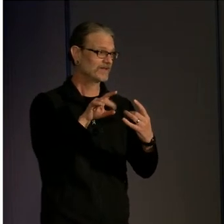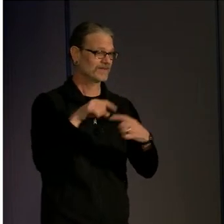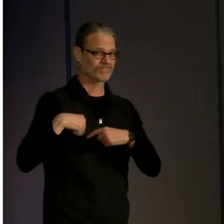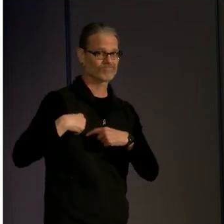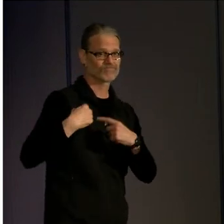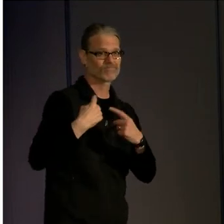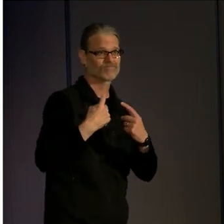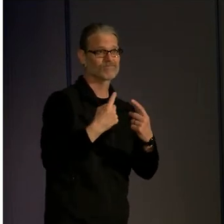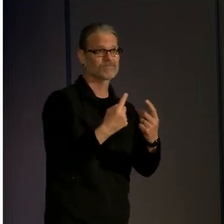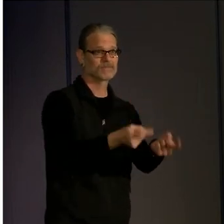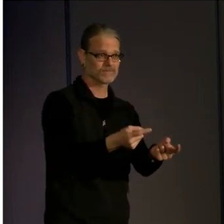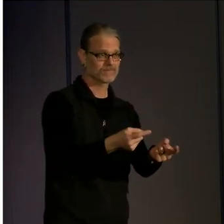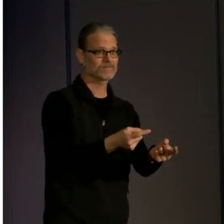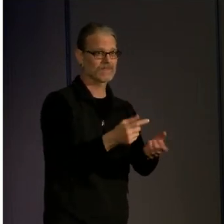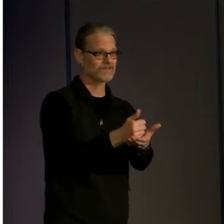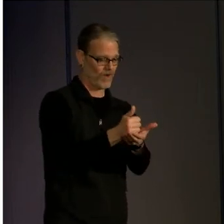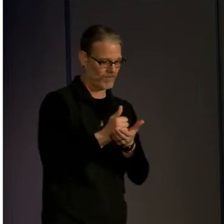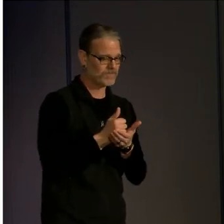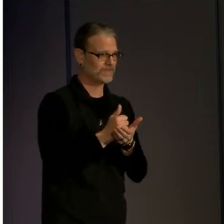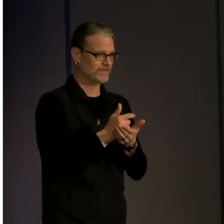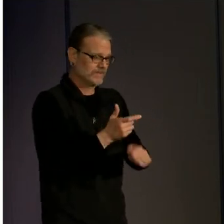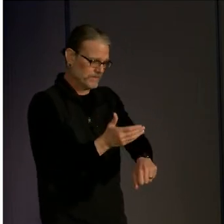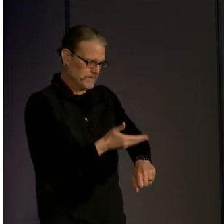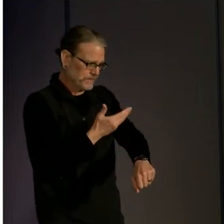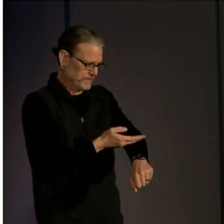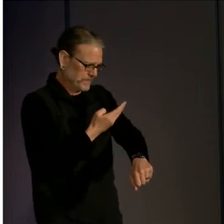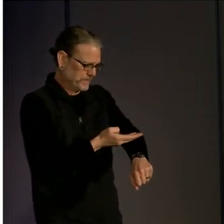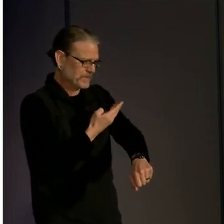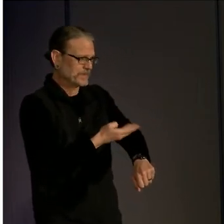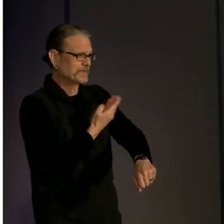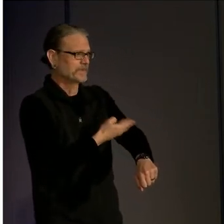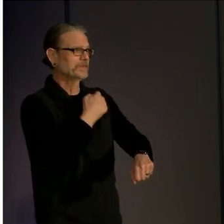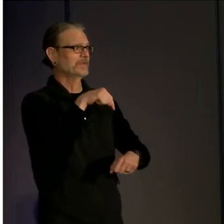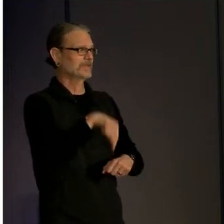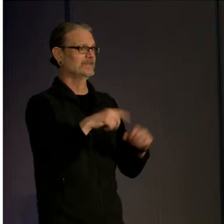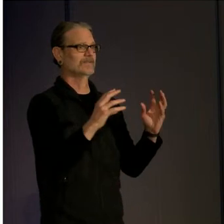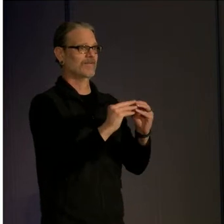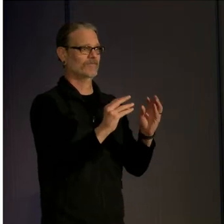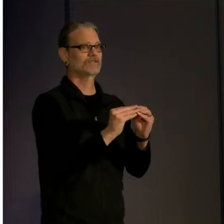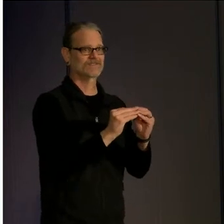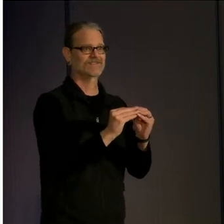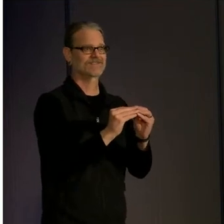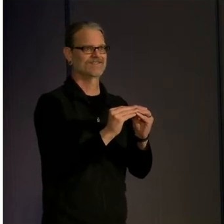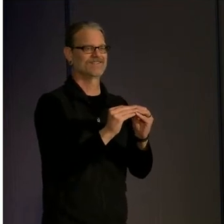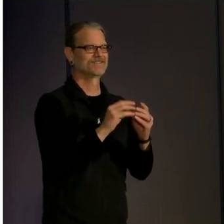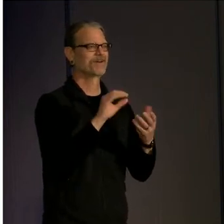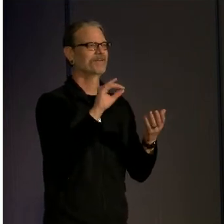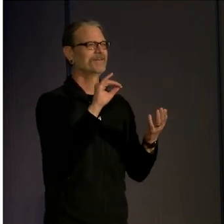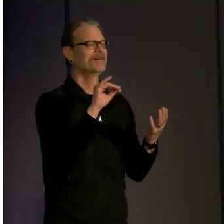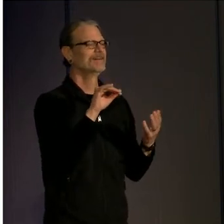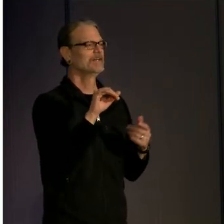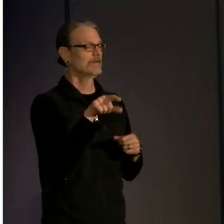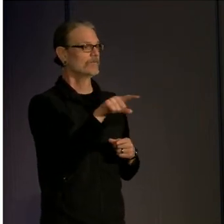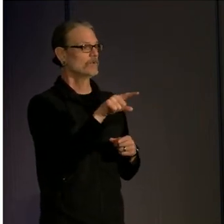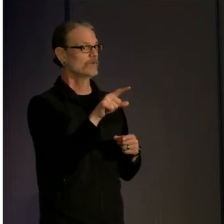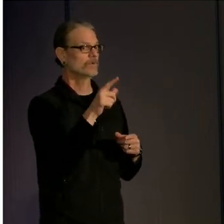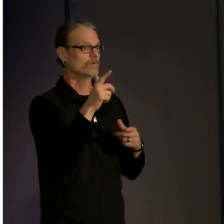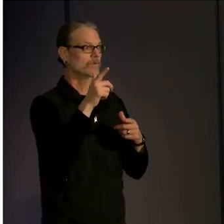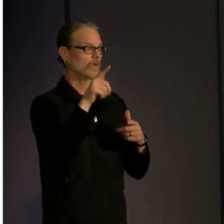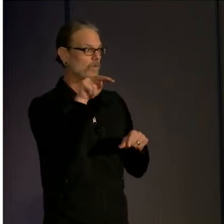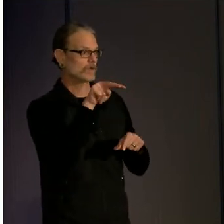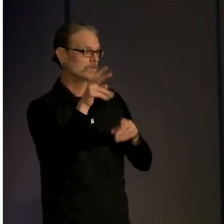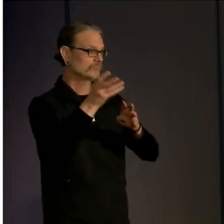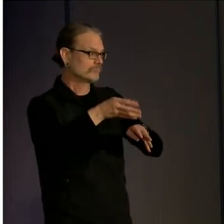know, over the last couple of years. So you are listened to, so please do make sure to